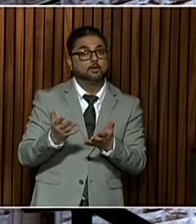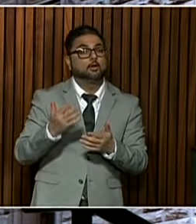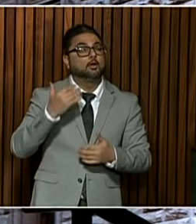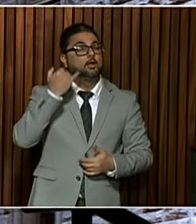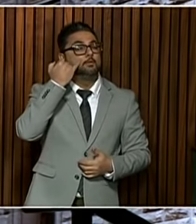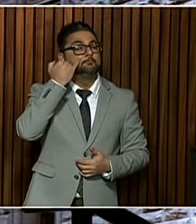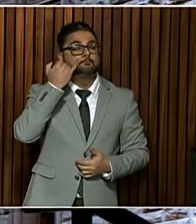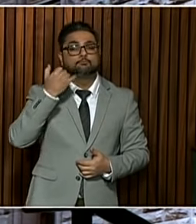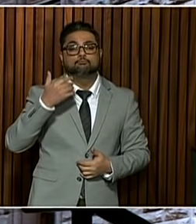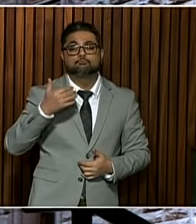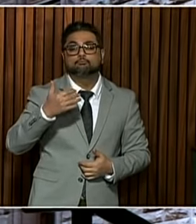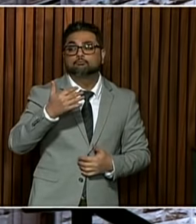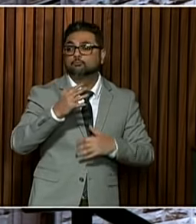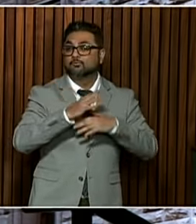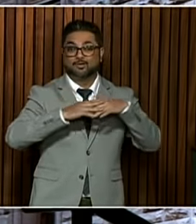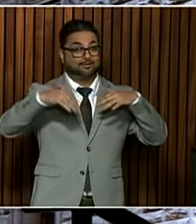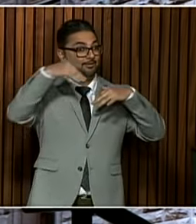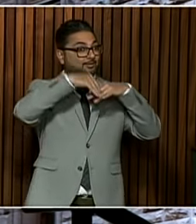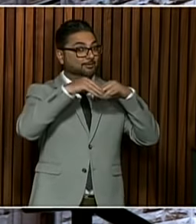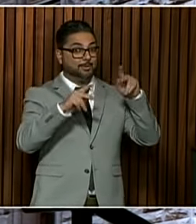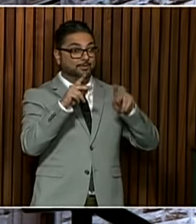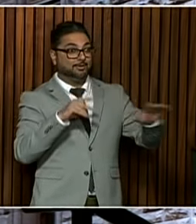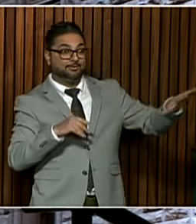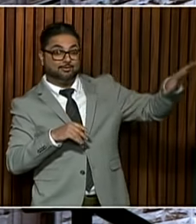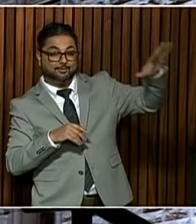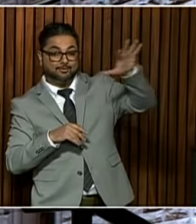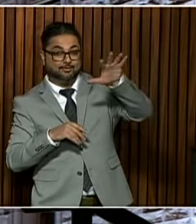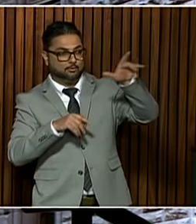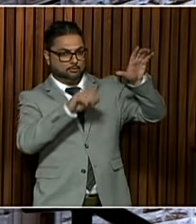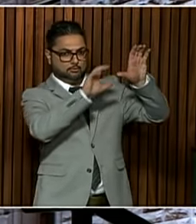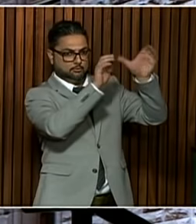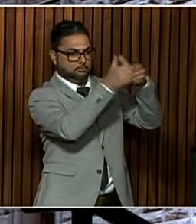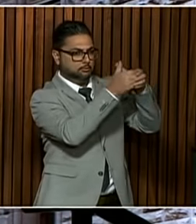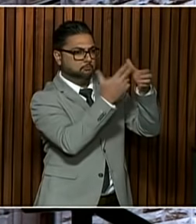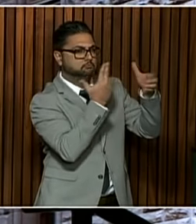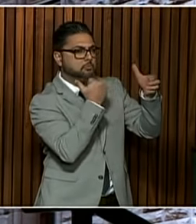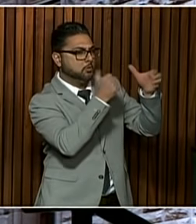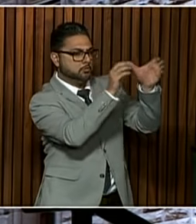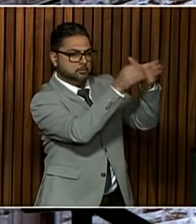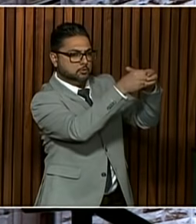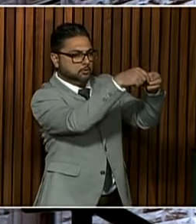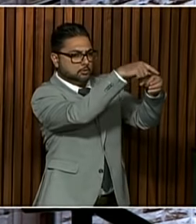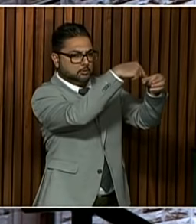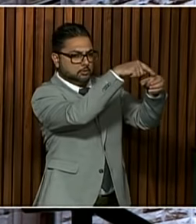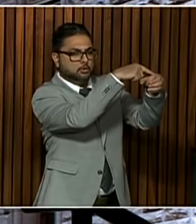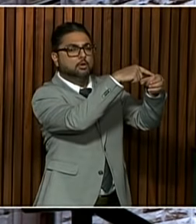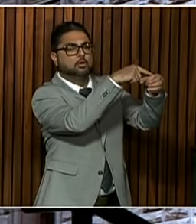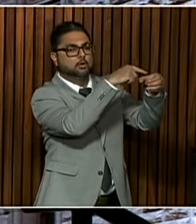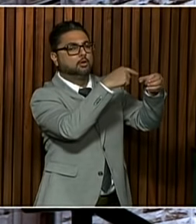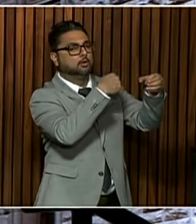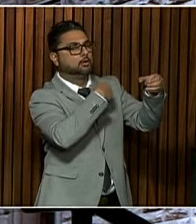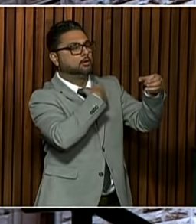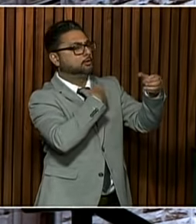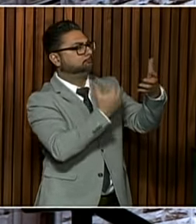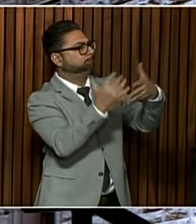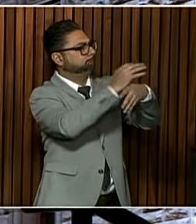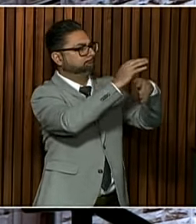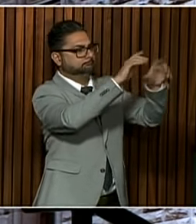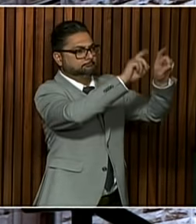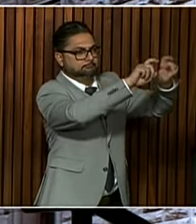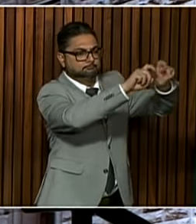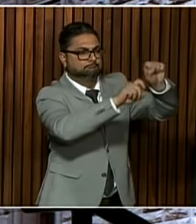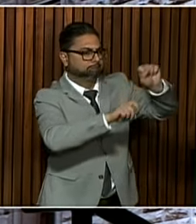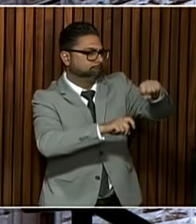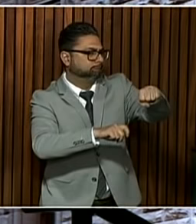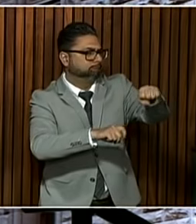First Nation citizens, to make sure we have those tests done in a timely fashion. So it's all a matter of a right balance and to get it